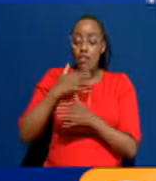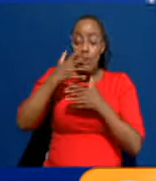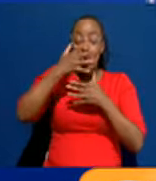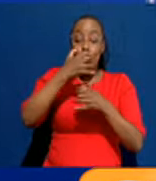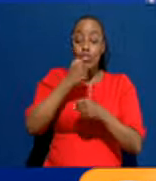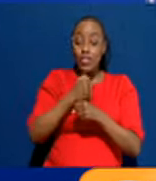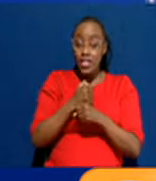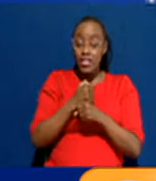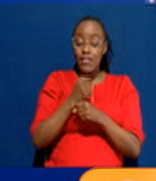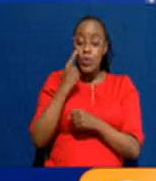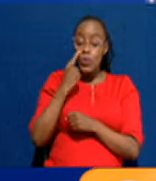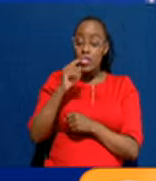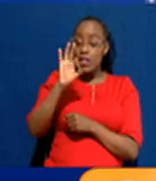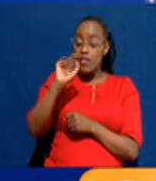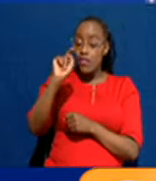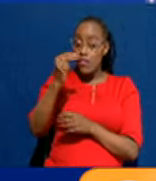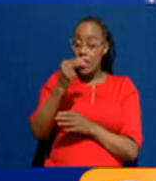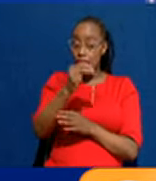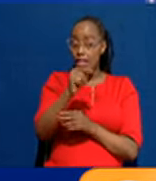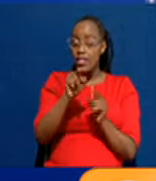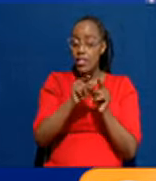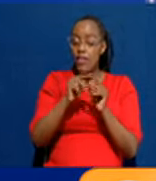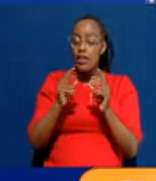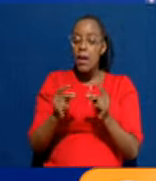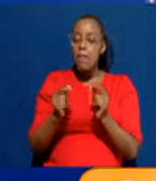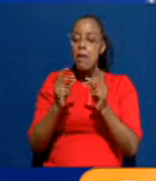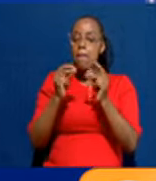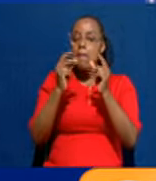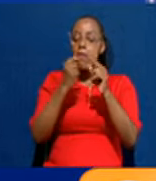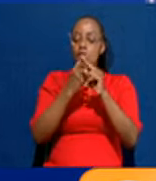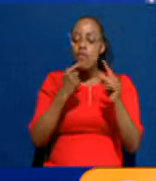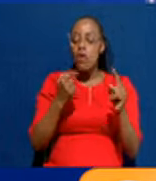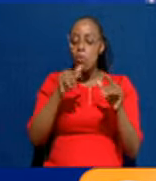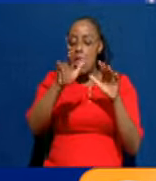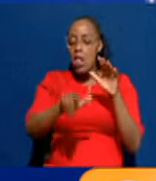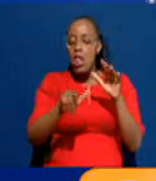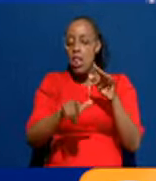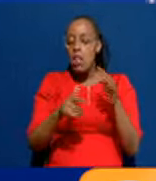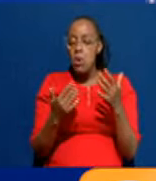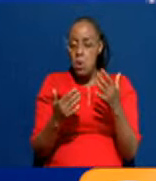confidence. See how Faith Kipyegon rose from humble beginnings